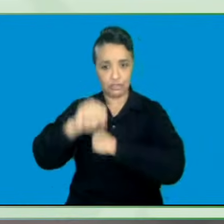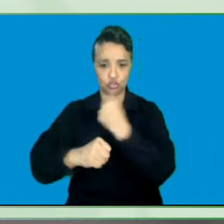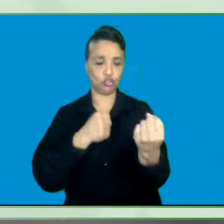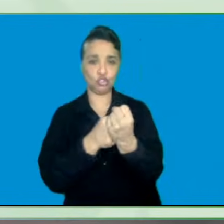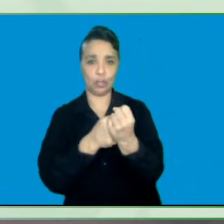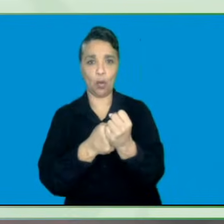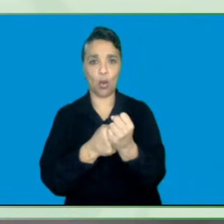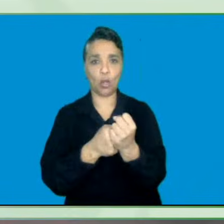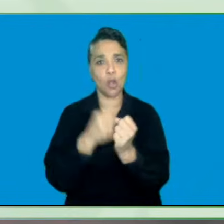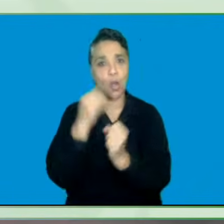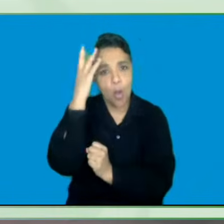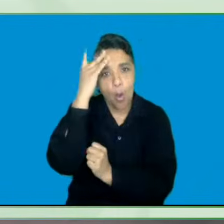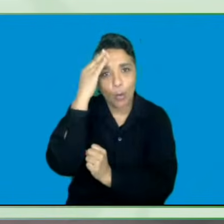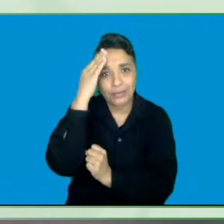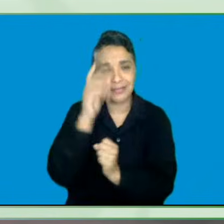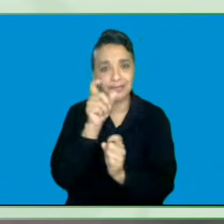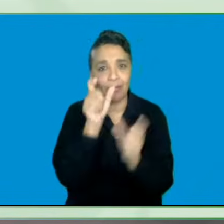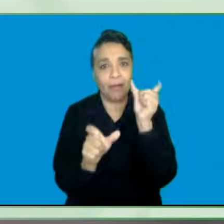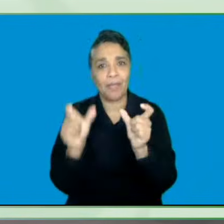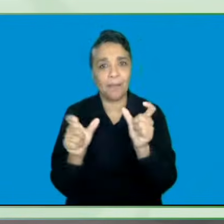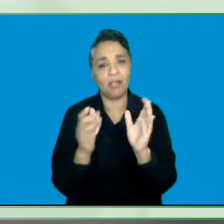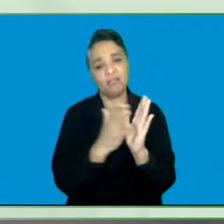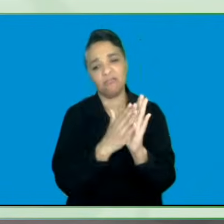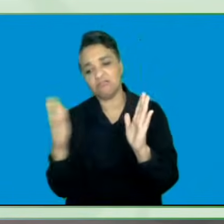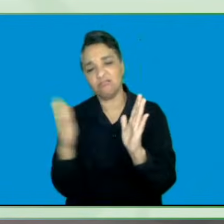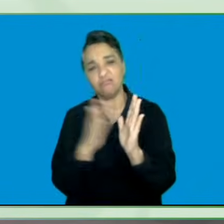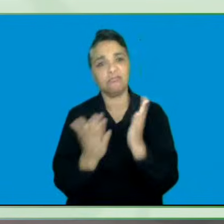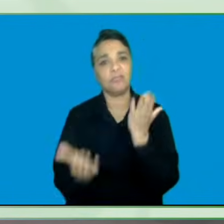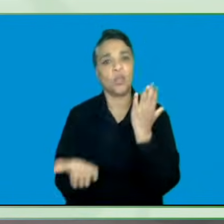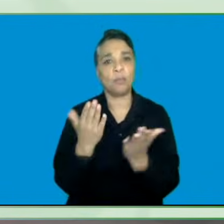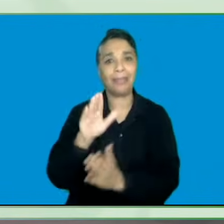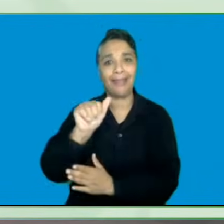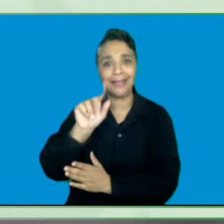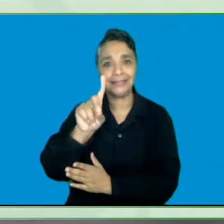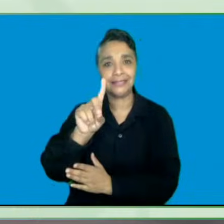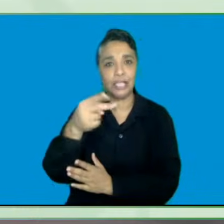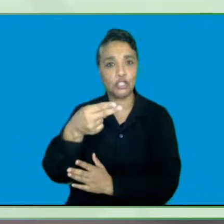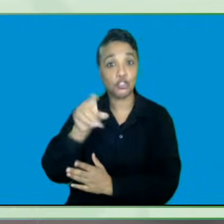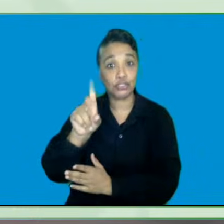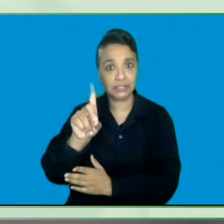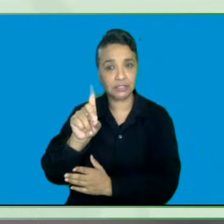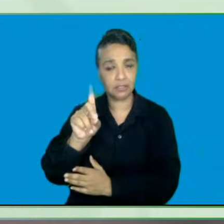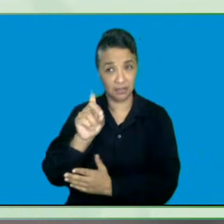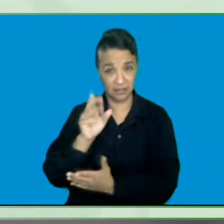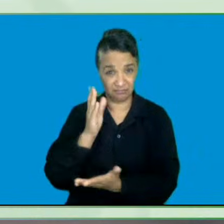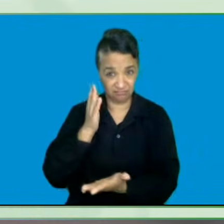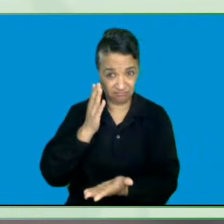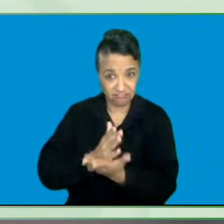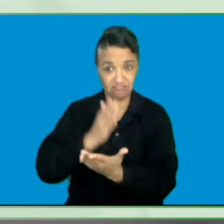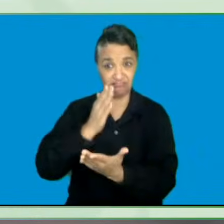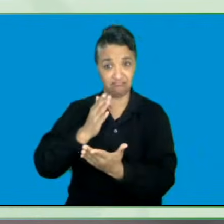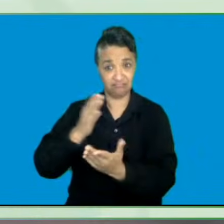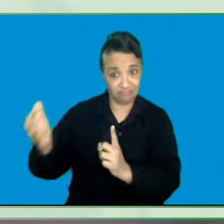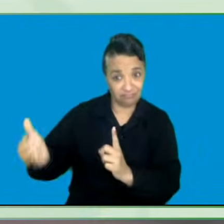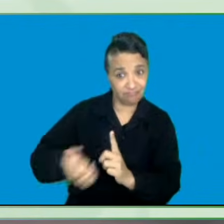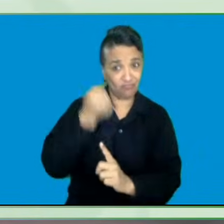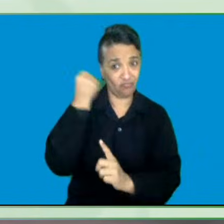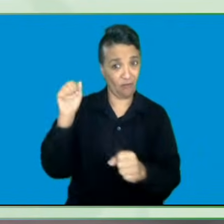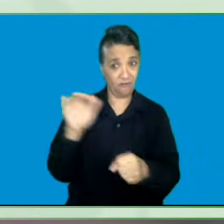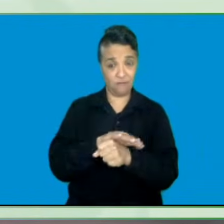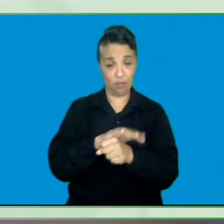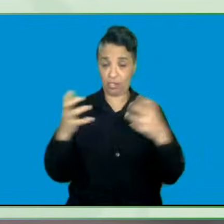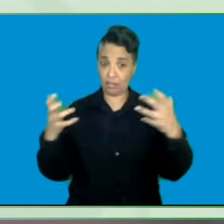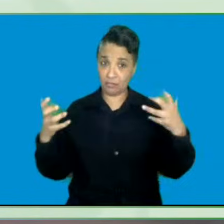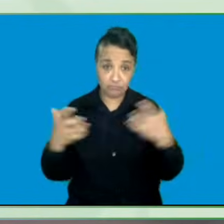autism spectrum or have ADHD, is it really fully realized to the full potential of the